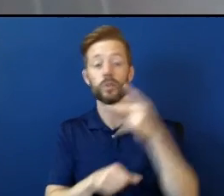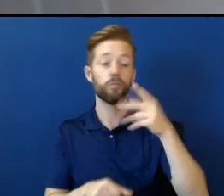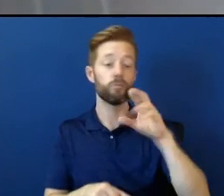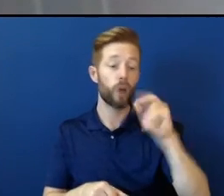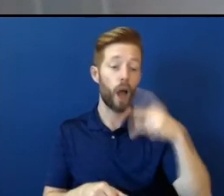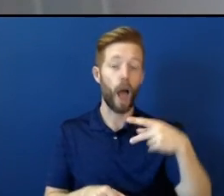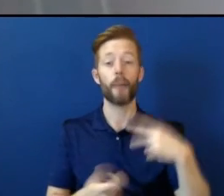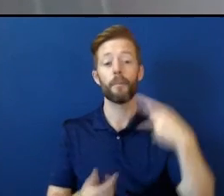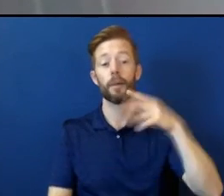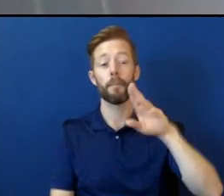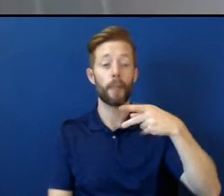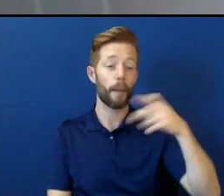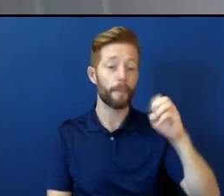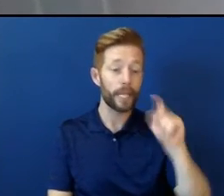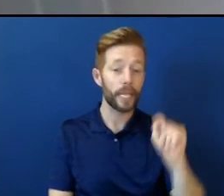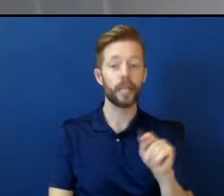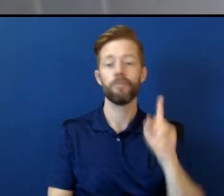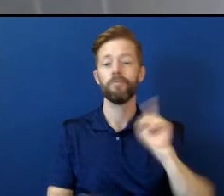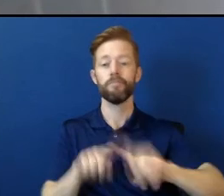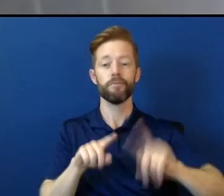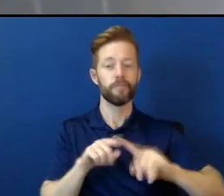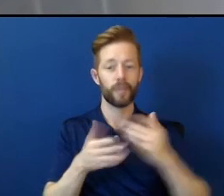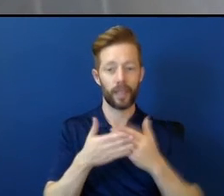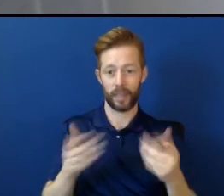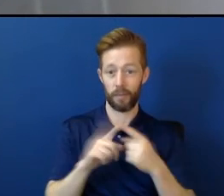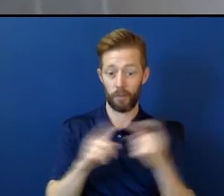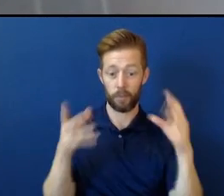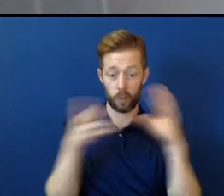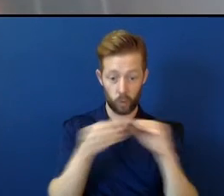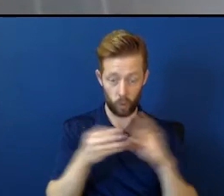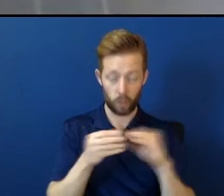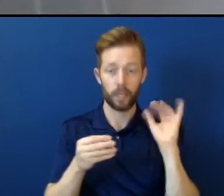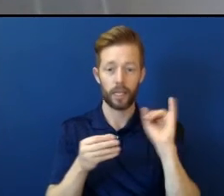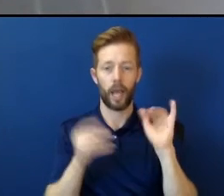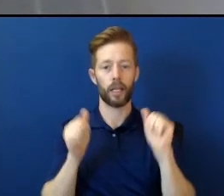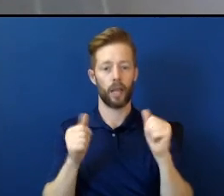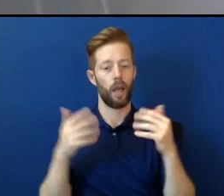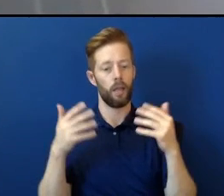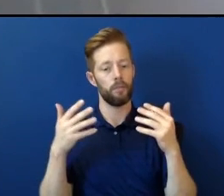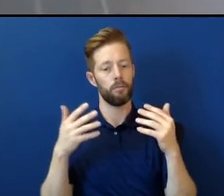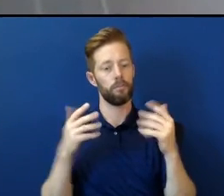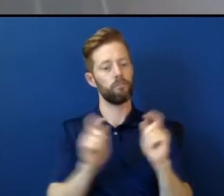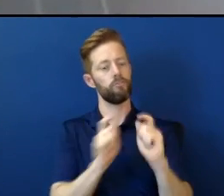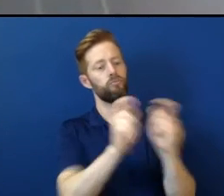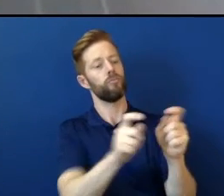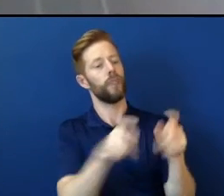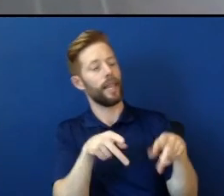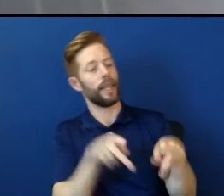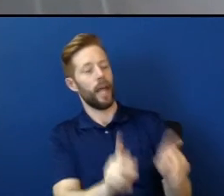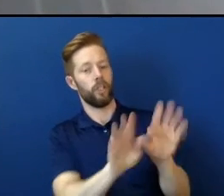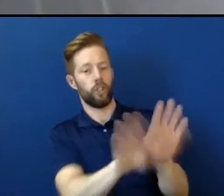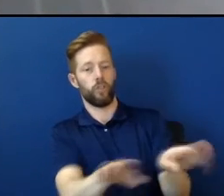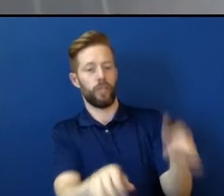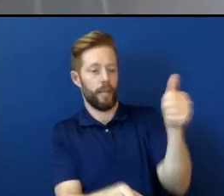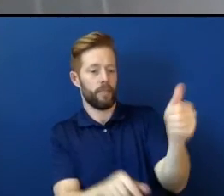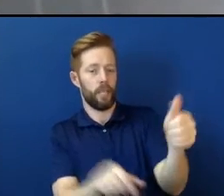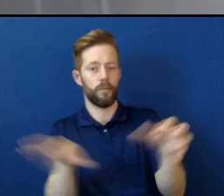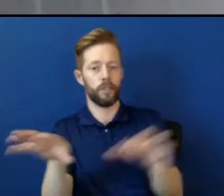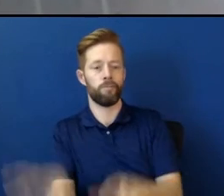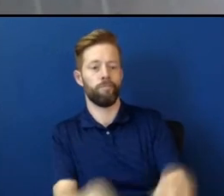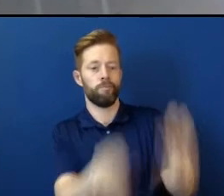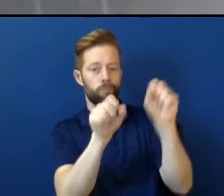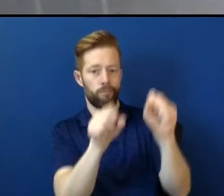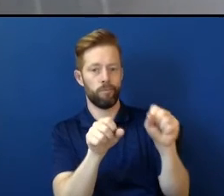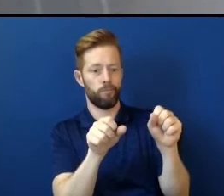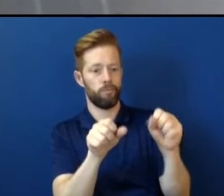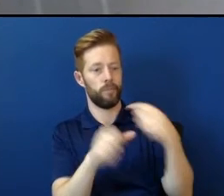props, puppets, different objects that are part of the story, you can begin integrating, letting the children handle those on their own to retell parts of the story as